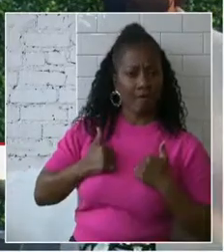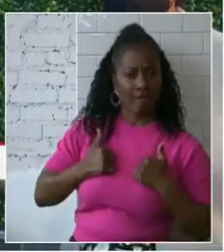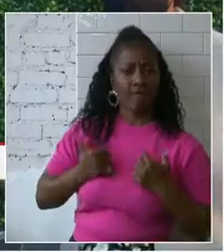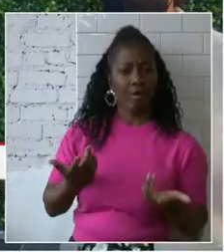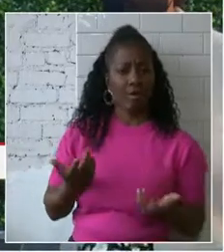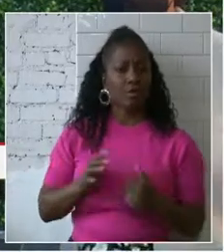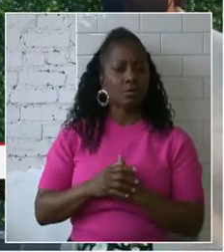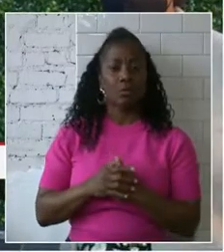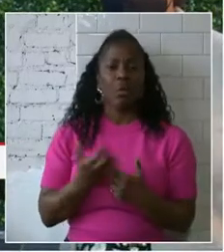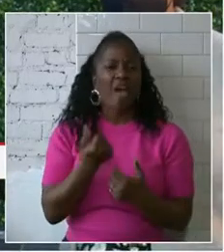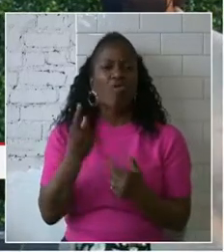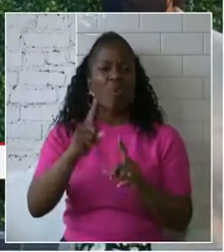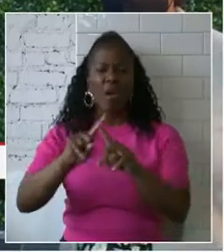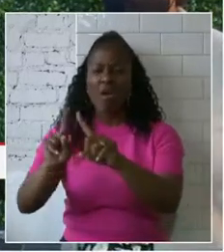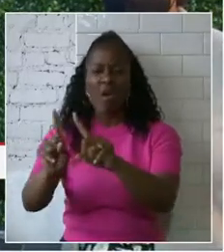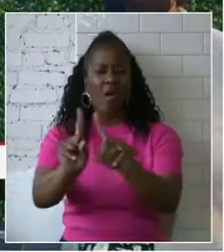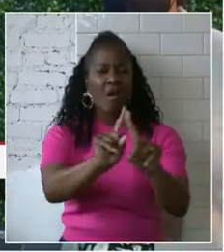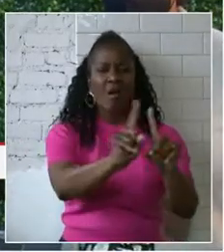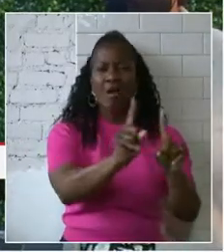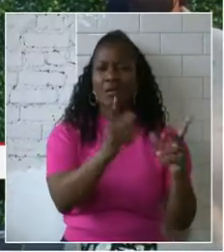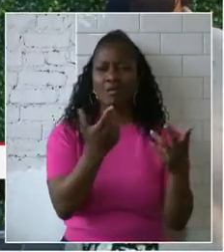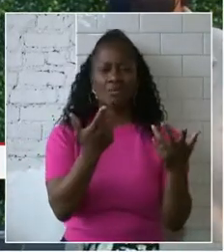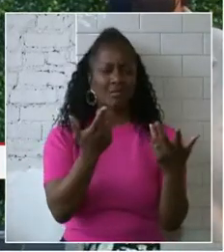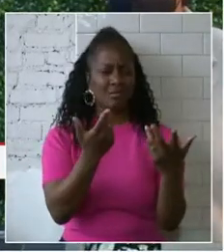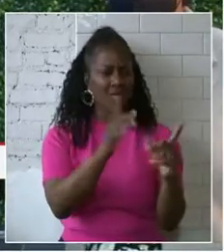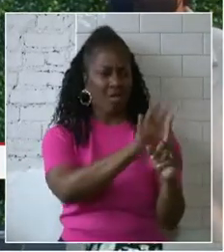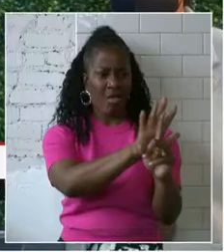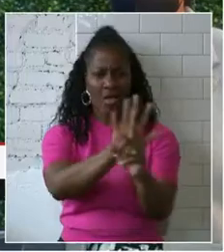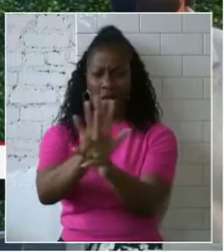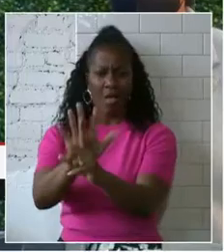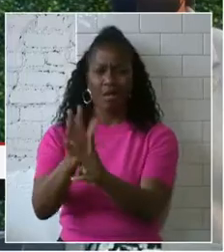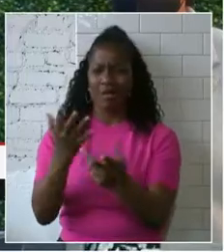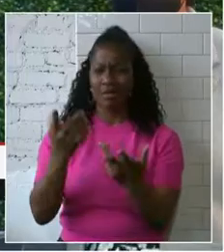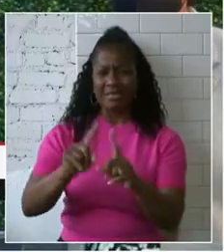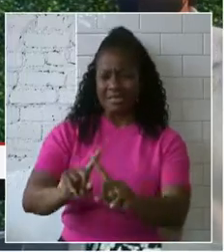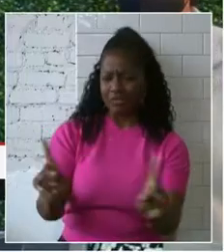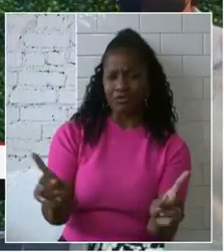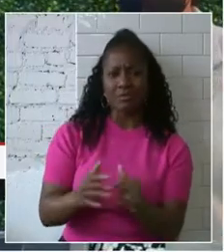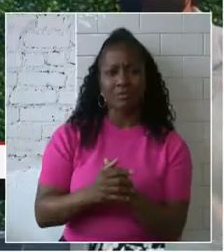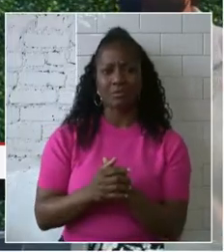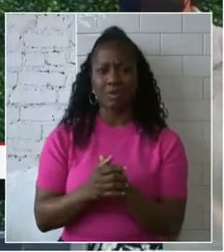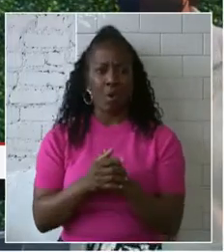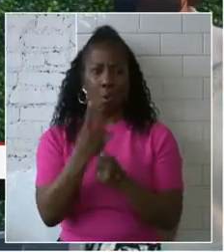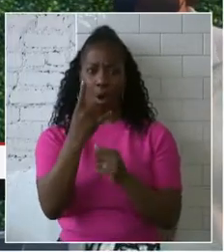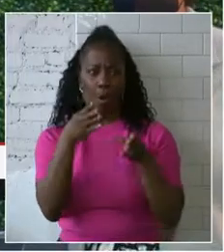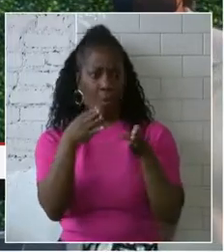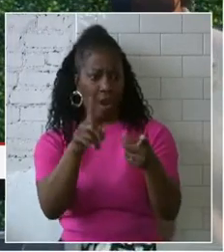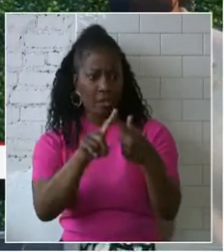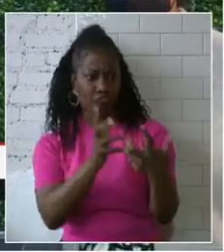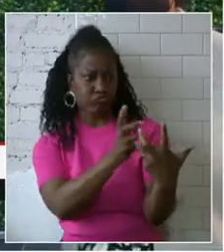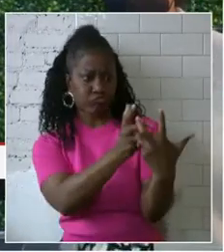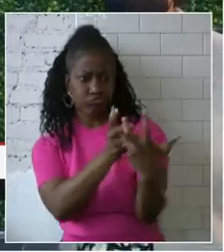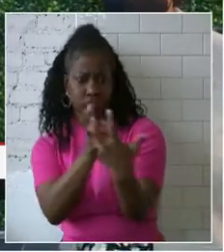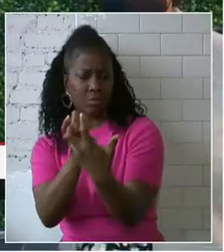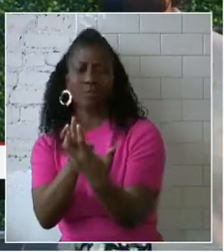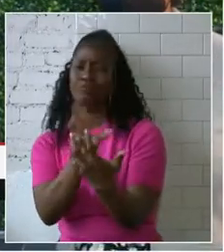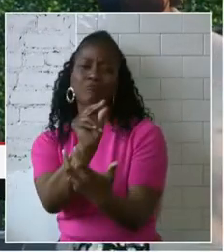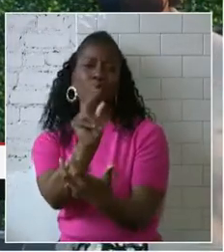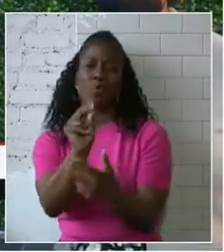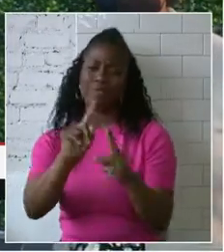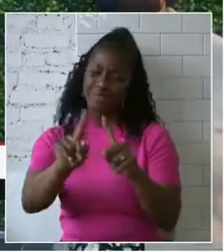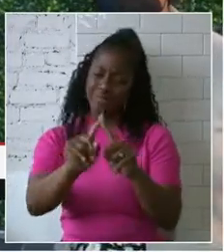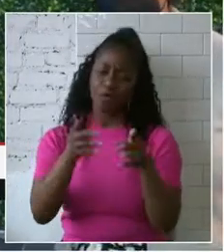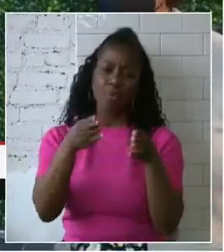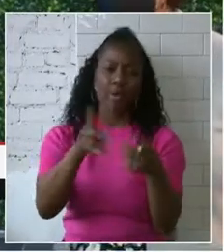everyone, it'll look a little differently. There certainly isn't a template, but we're committed to for them being able to improve themselves along this way, along the